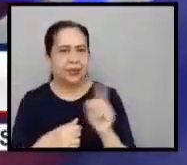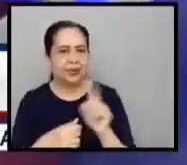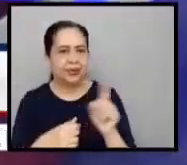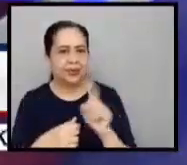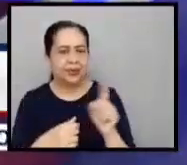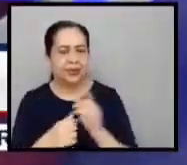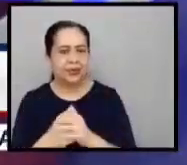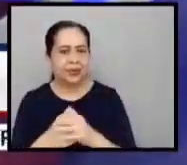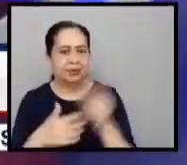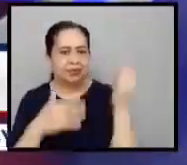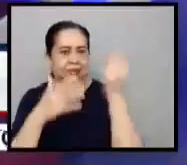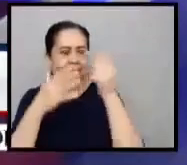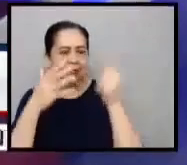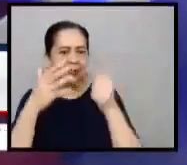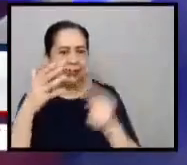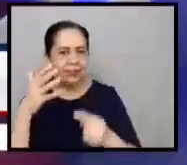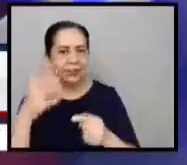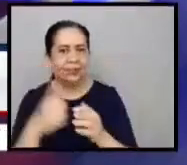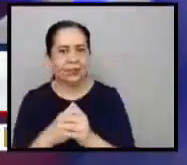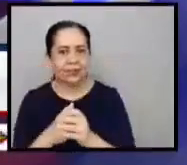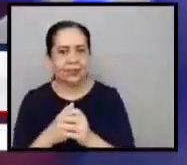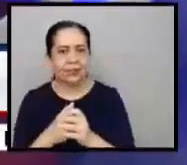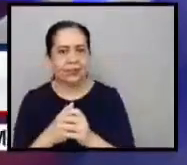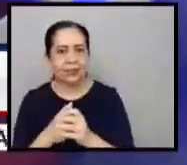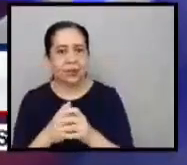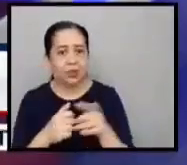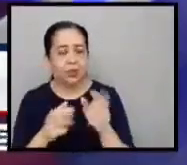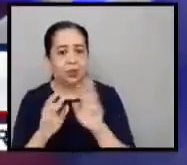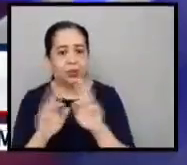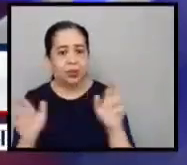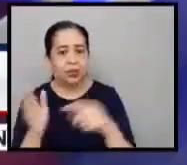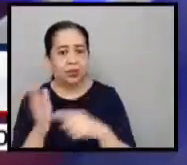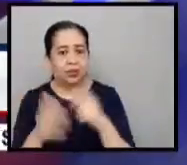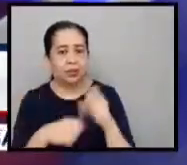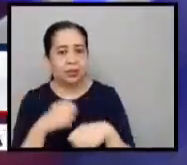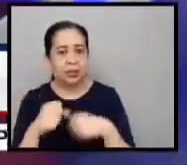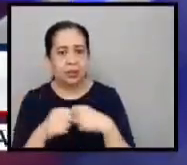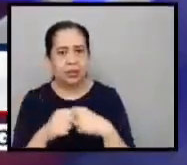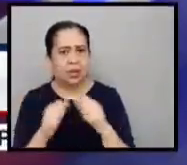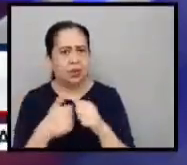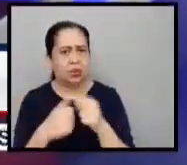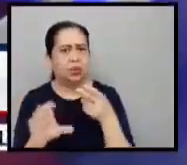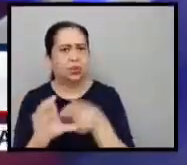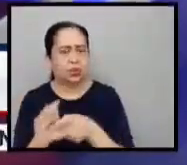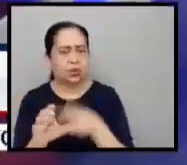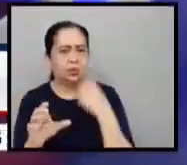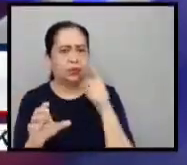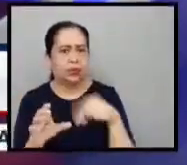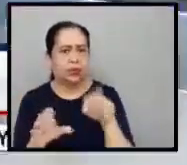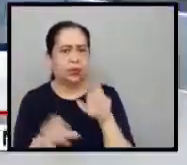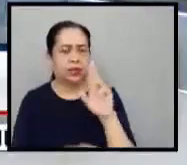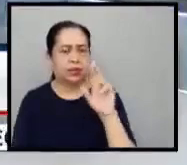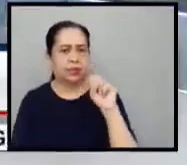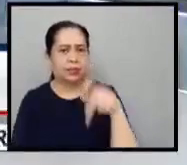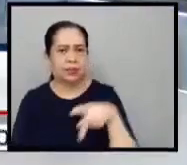nito? Hinanda niyo po to this year. Paano pa sumali dito para sa ating mga ka-RSP na